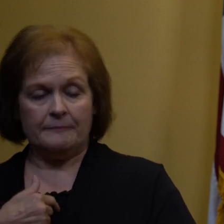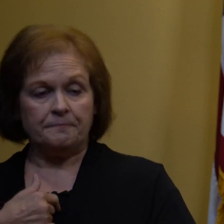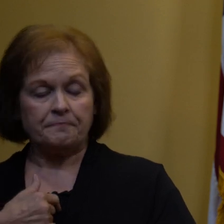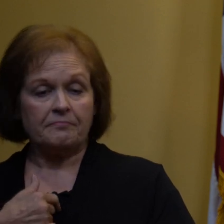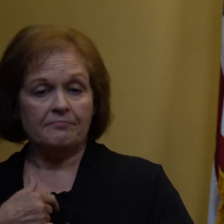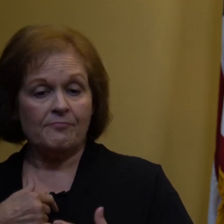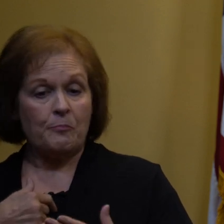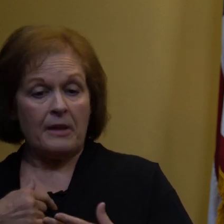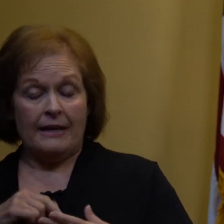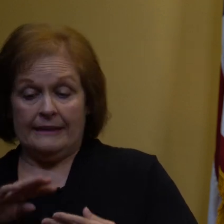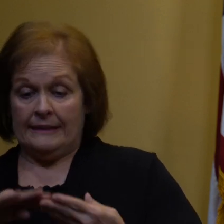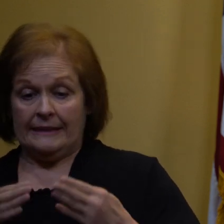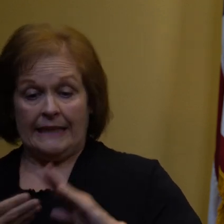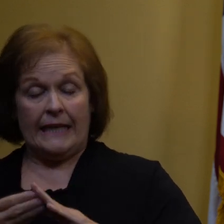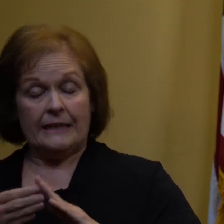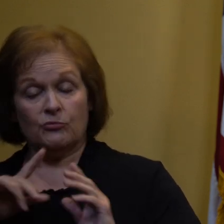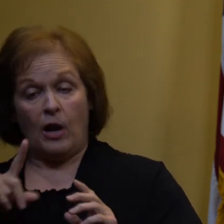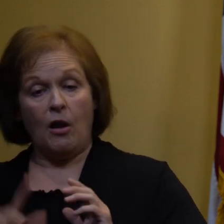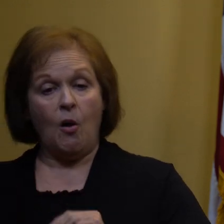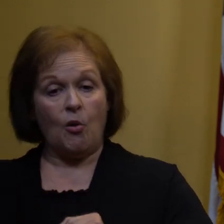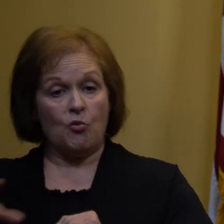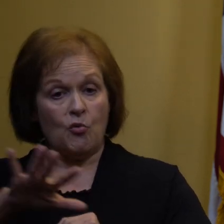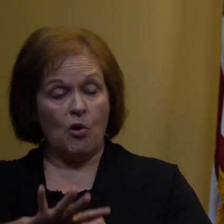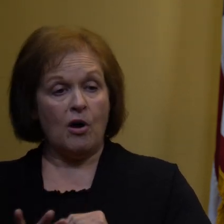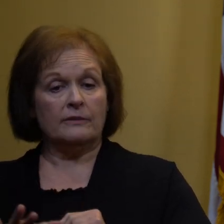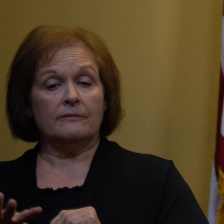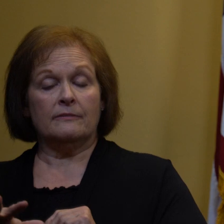meaning cities across this country, stand